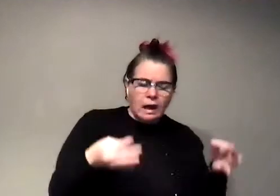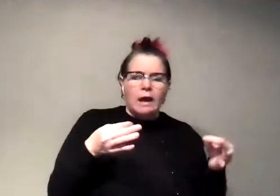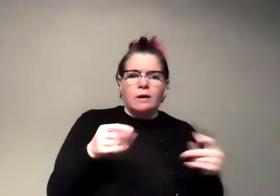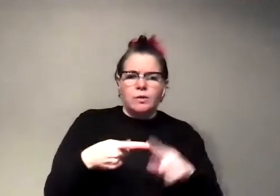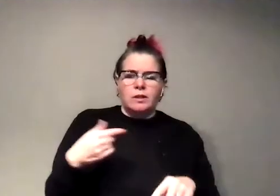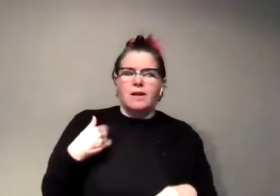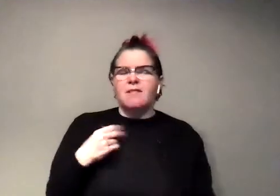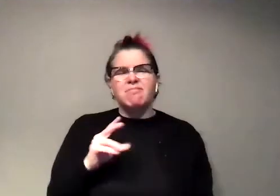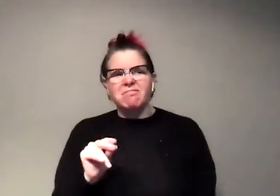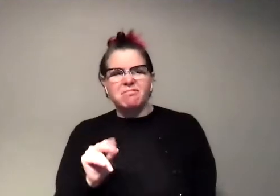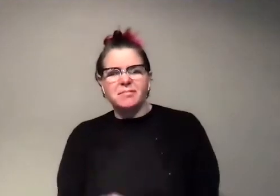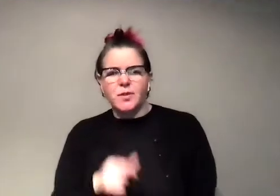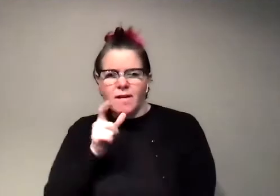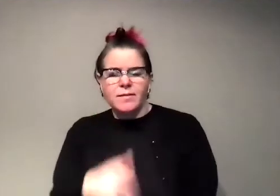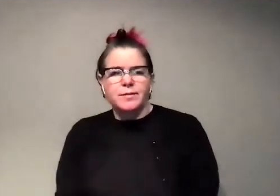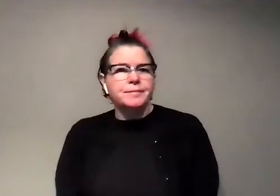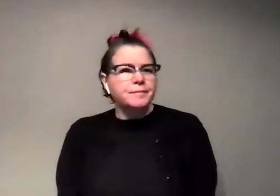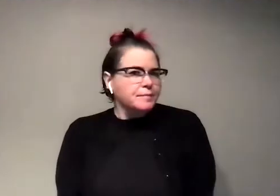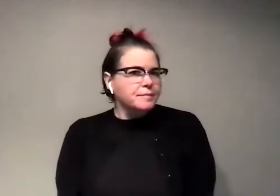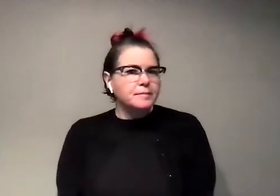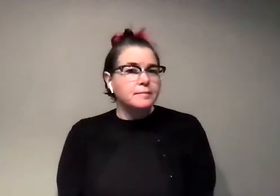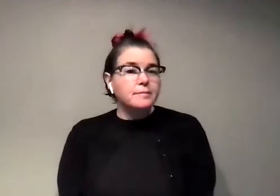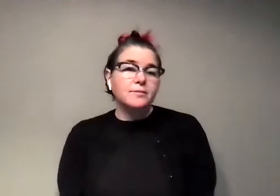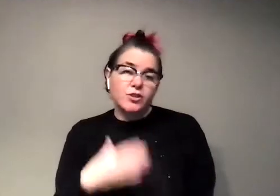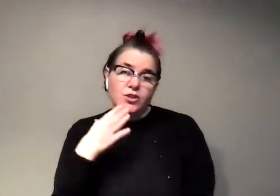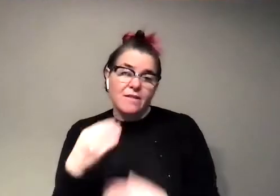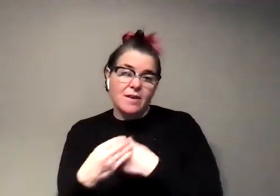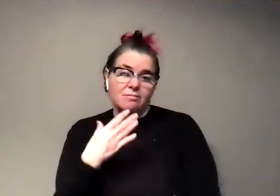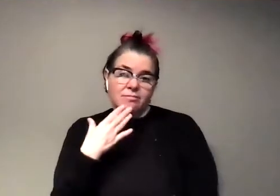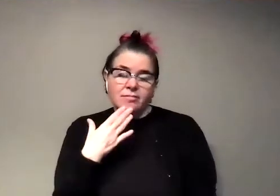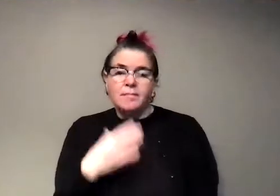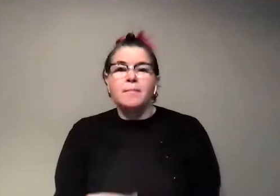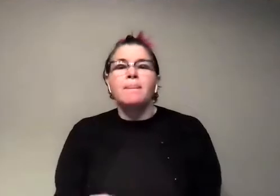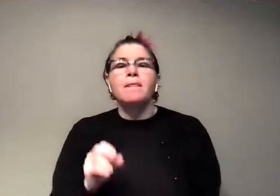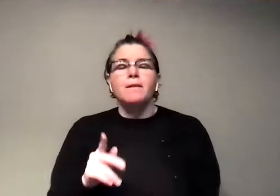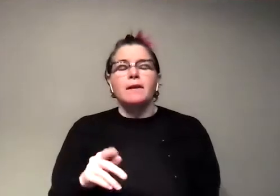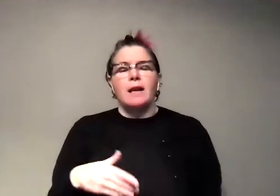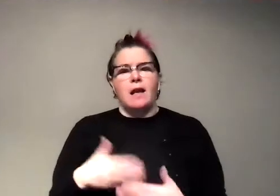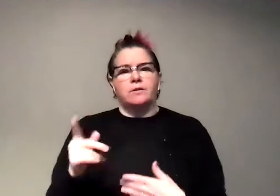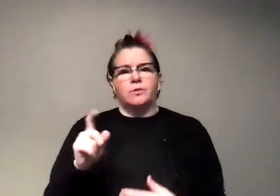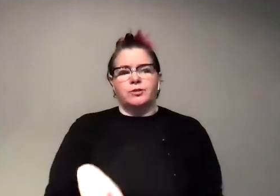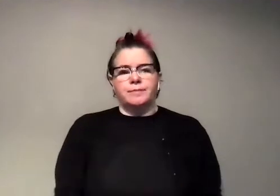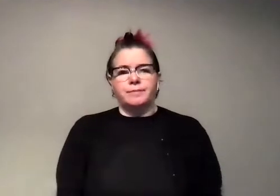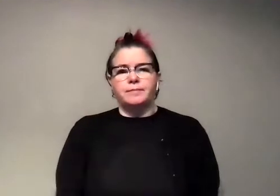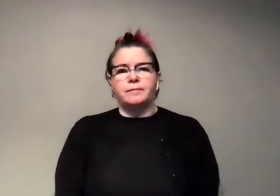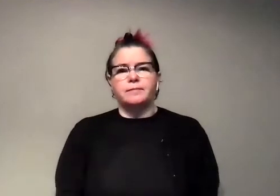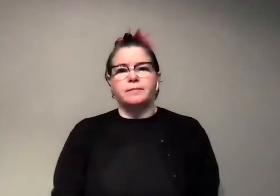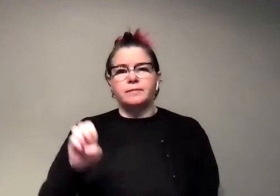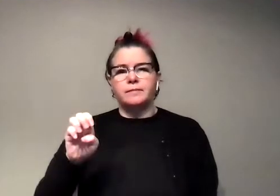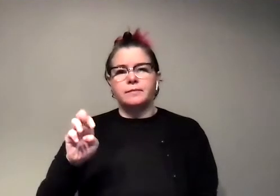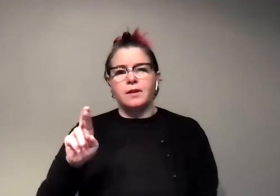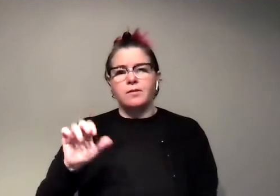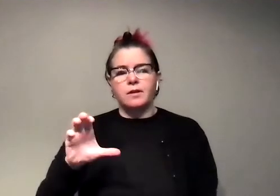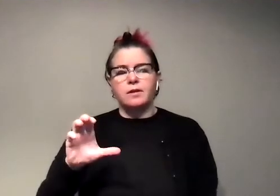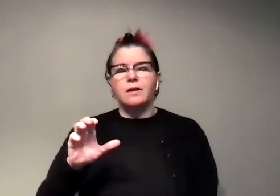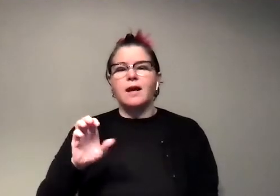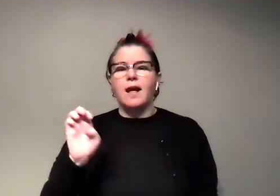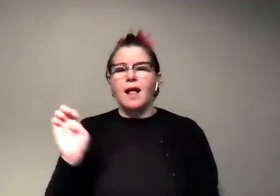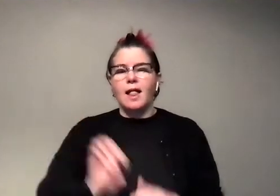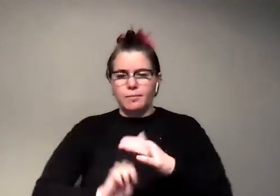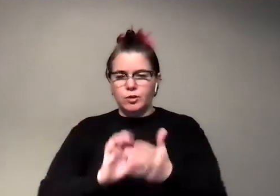Um, yeah, that's great advice. Okay, the next question is from Eric. Eric is an elementary school teacher